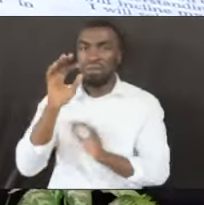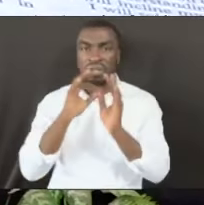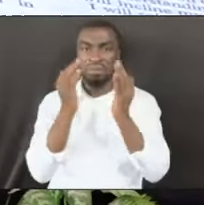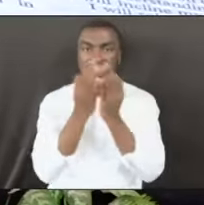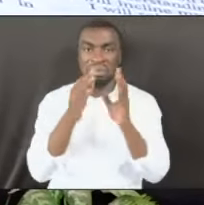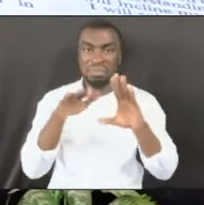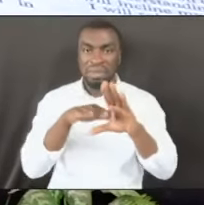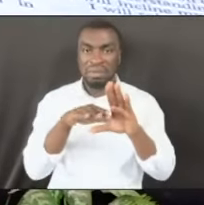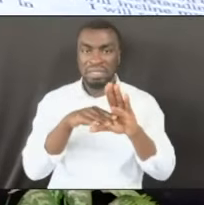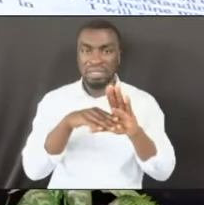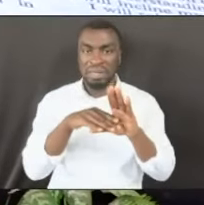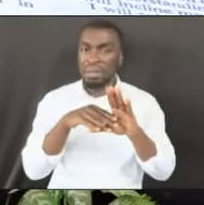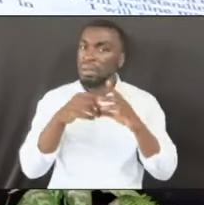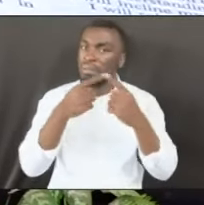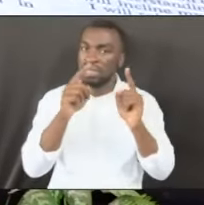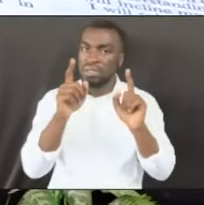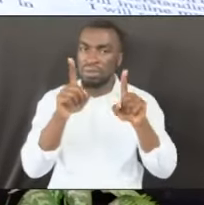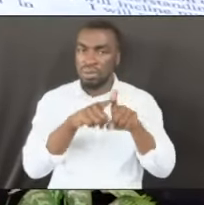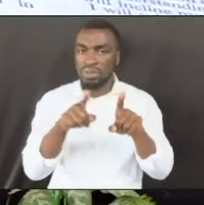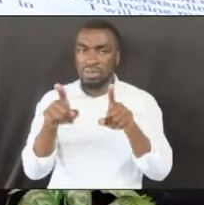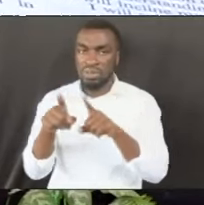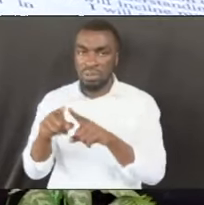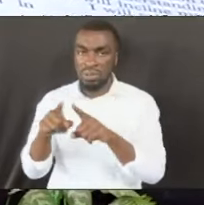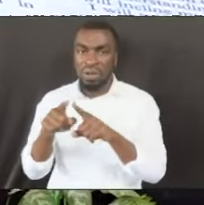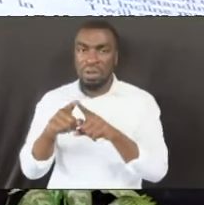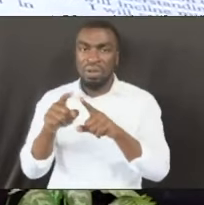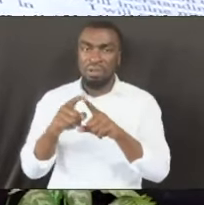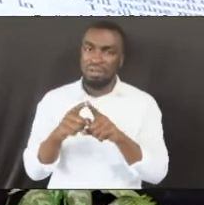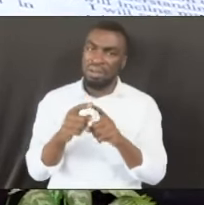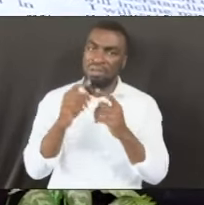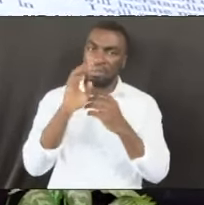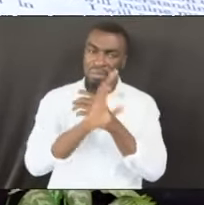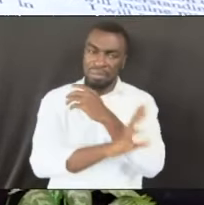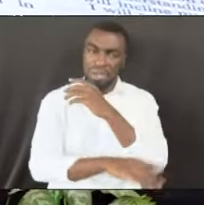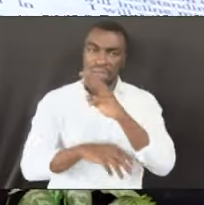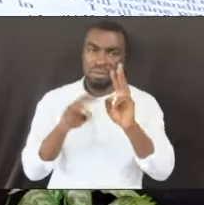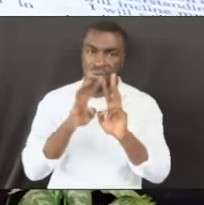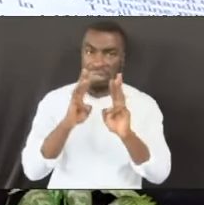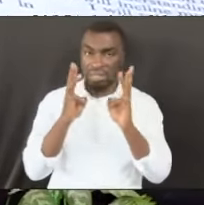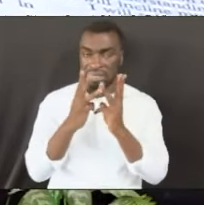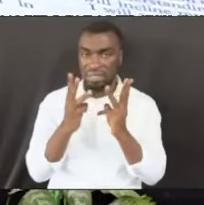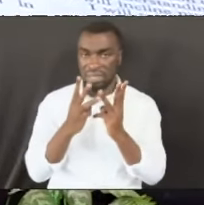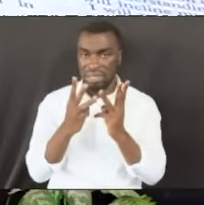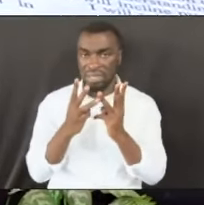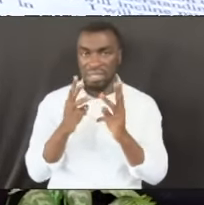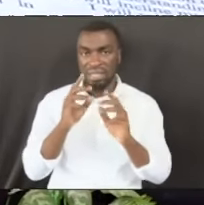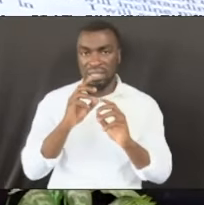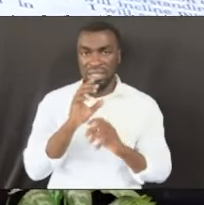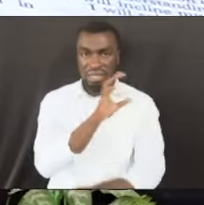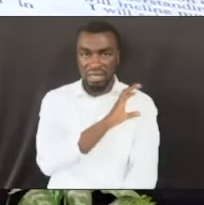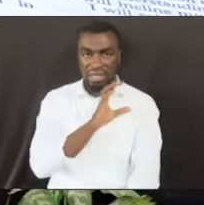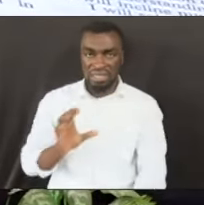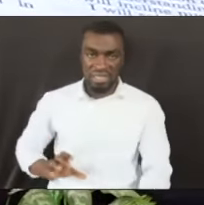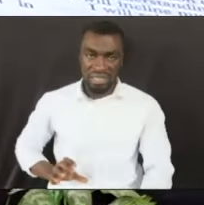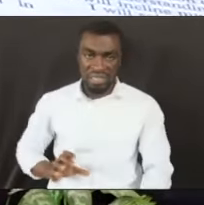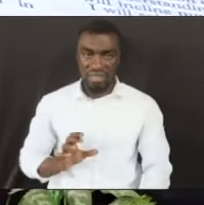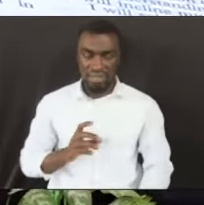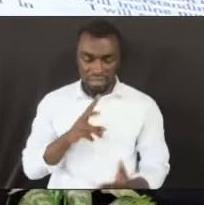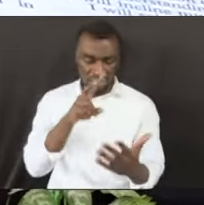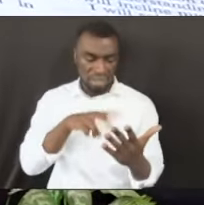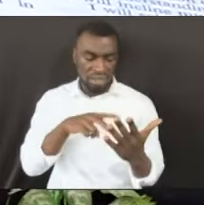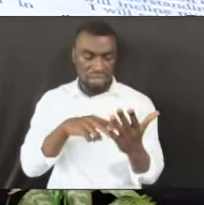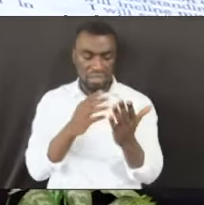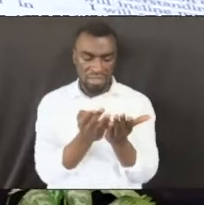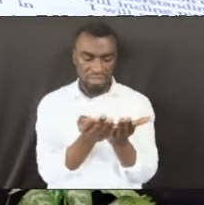world. I just want to read this statement here, Christian Service, page